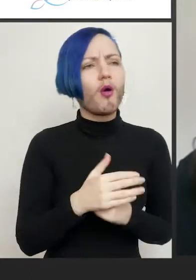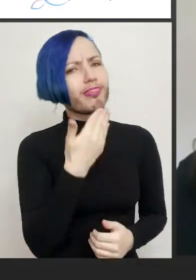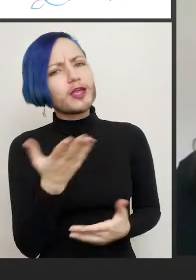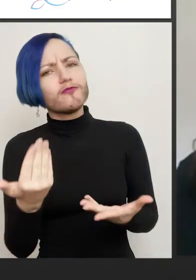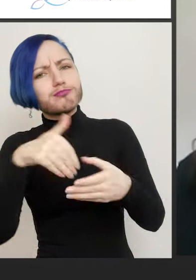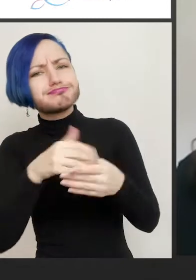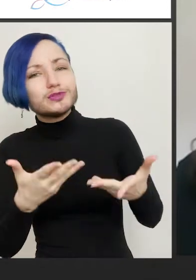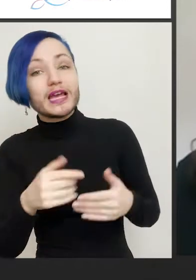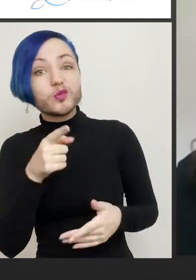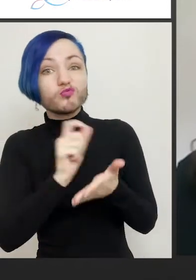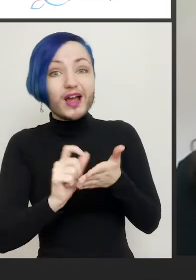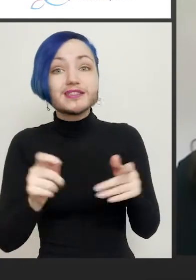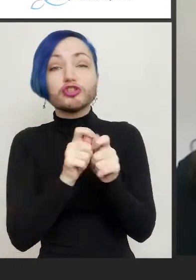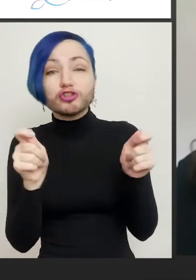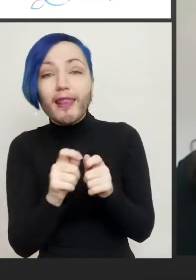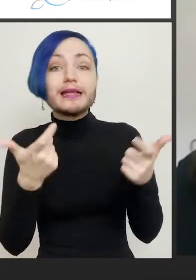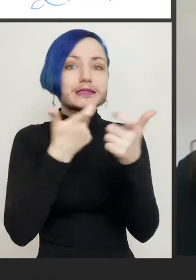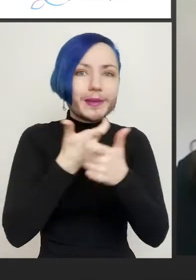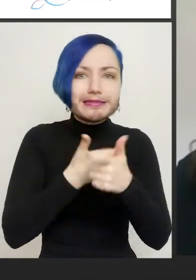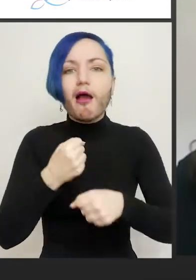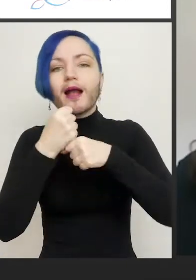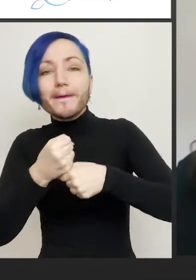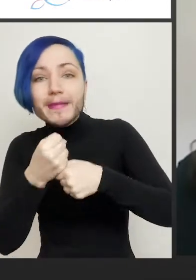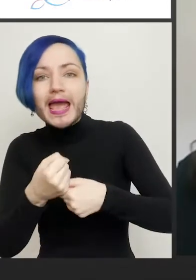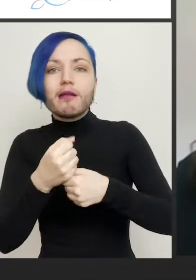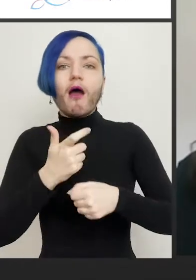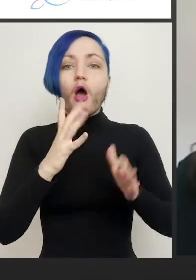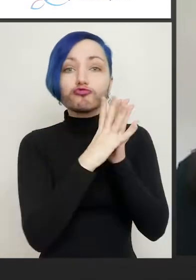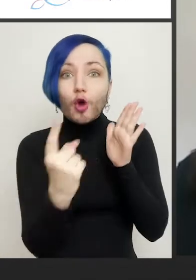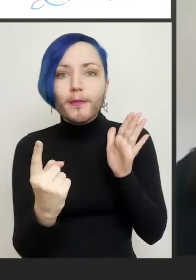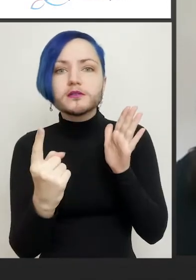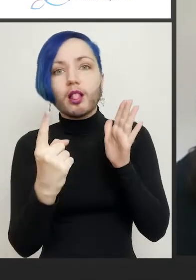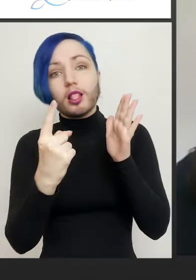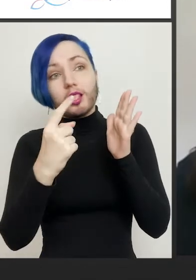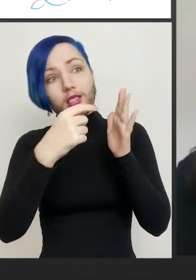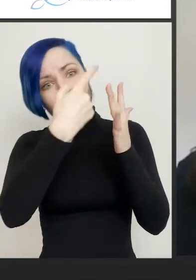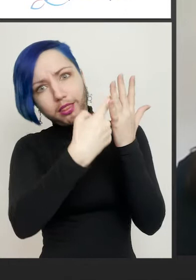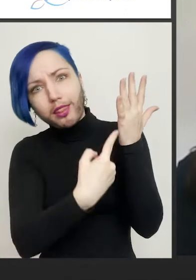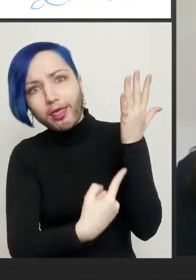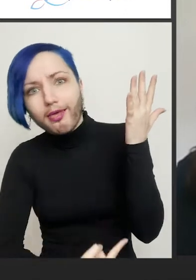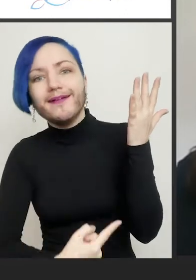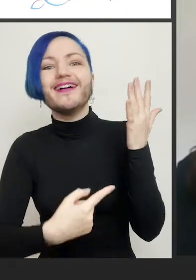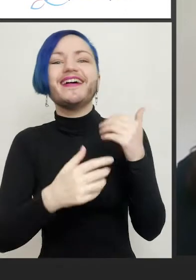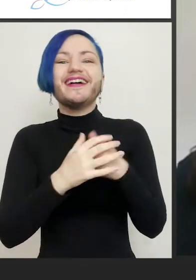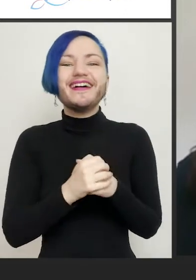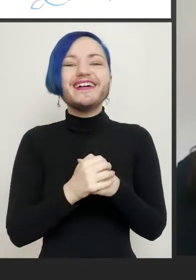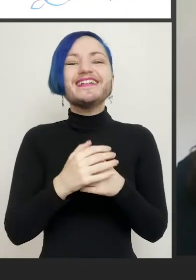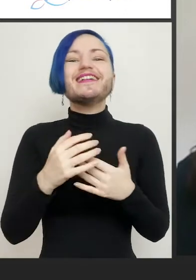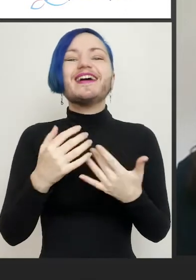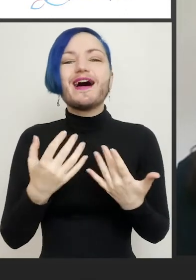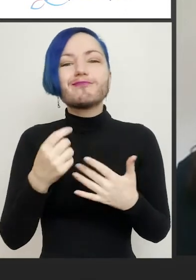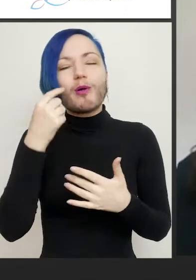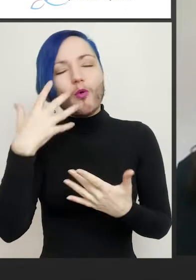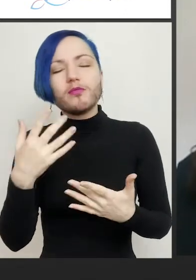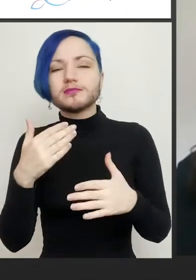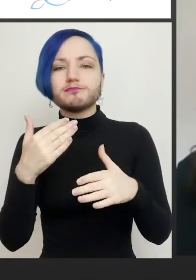You are a writer, journalist, comedian, campaigner, role model. I mean, the list goes on and on. And also, of course, you worked